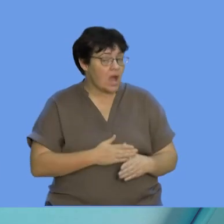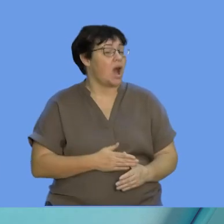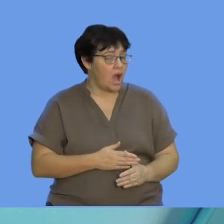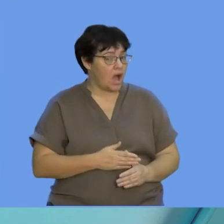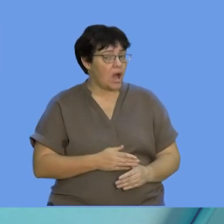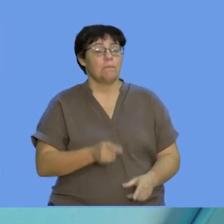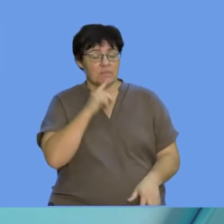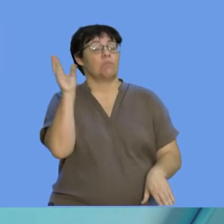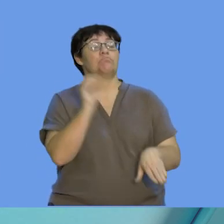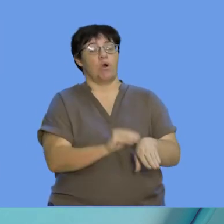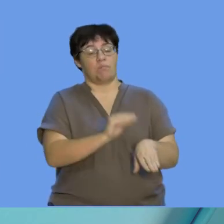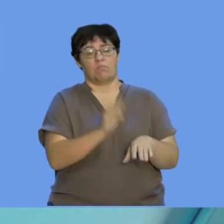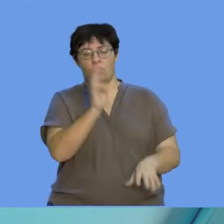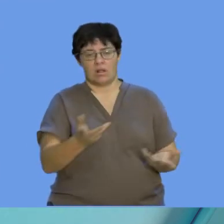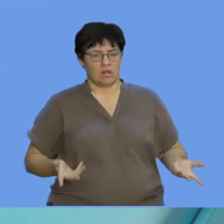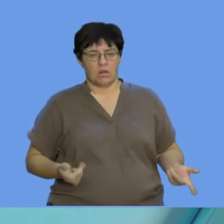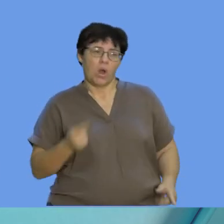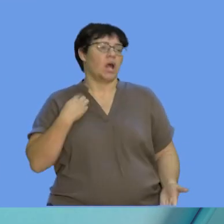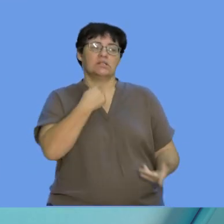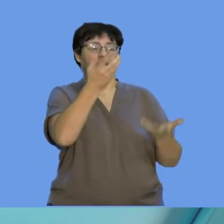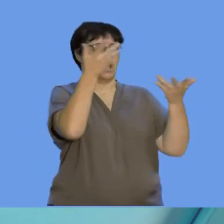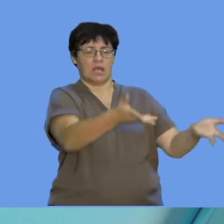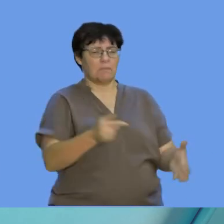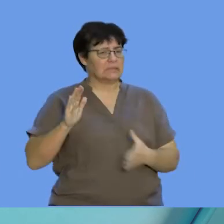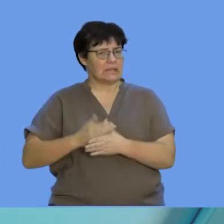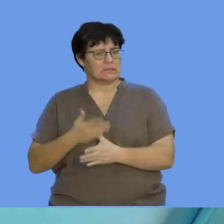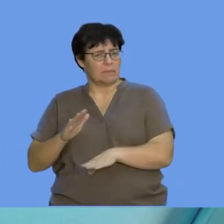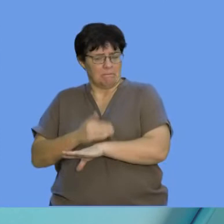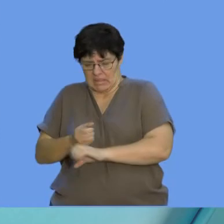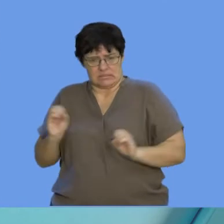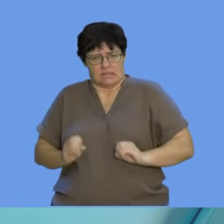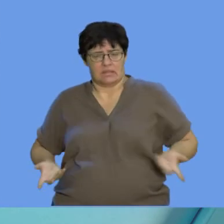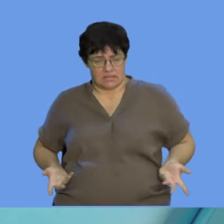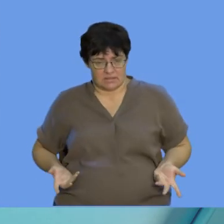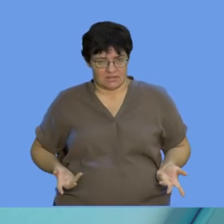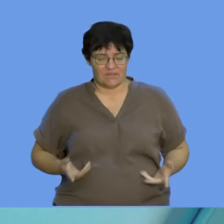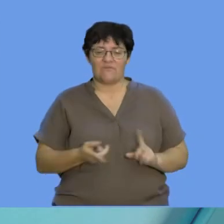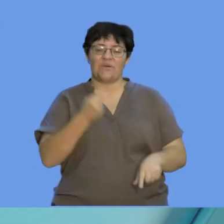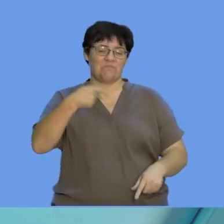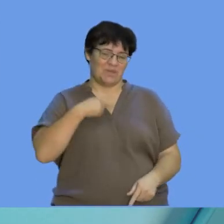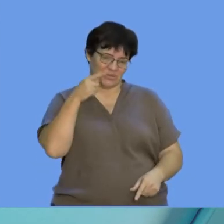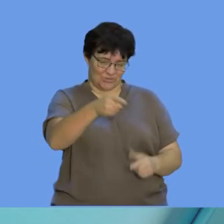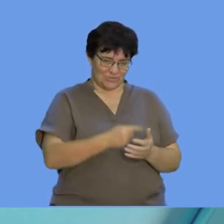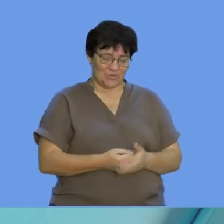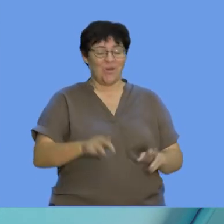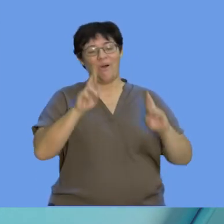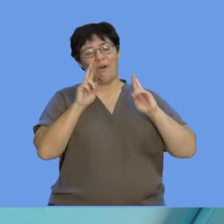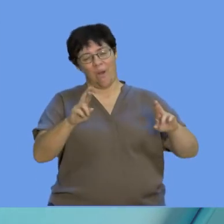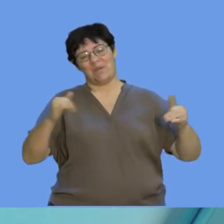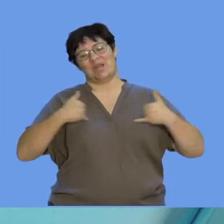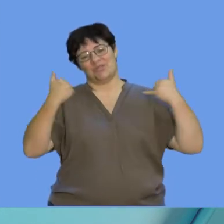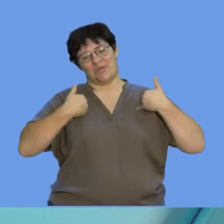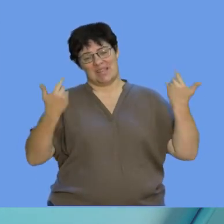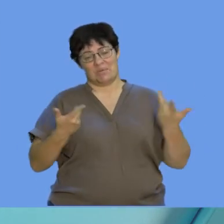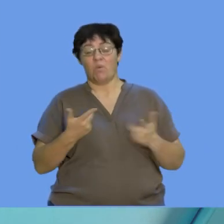reason, I promise you, it's really gonna be a problem, because then you are just claiming and you don't have a base for your claim. Guys, from me to you,